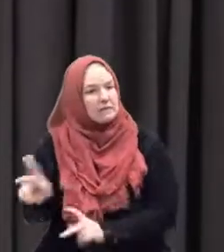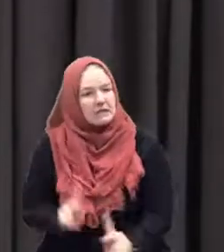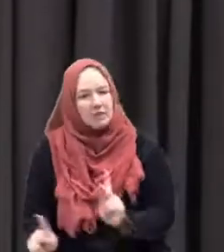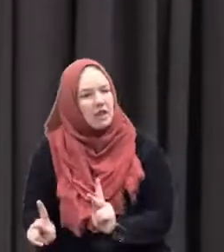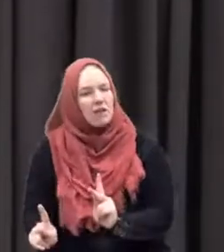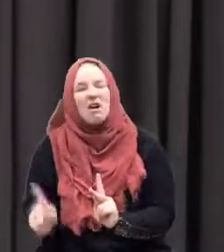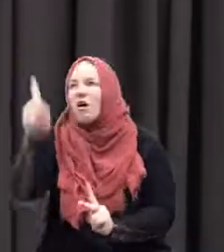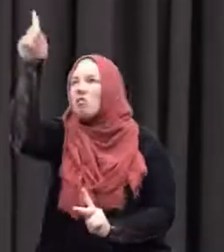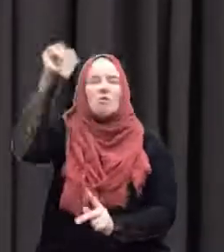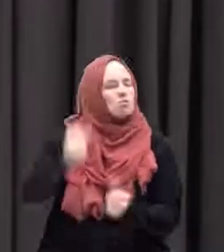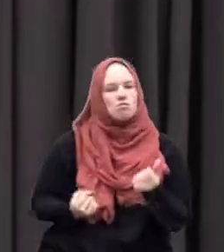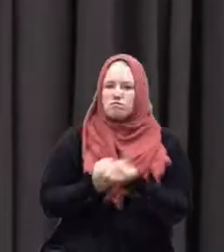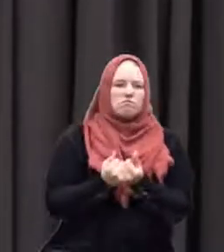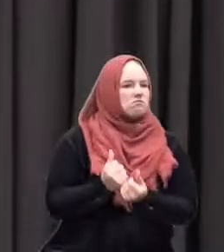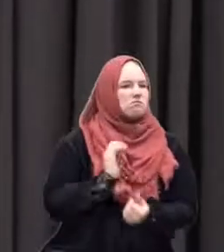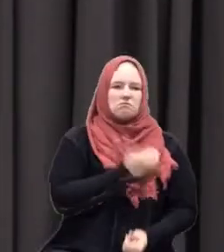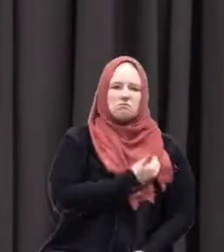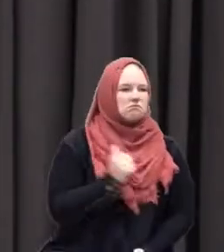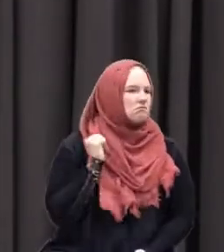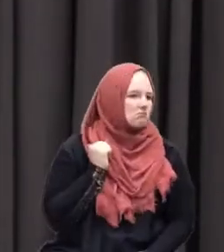will not stand for us.